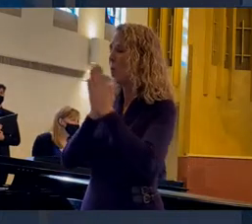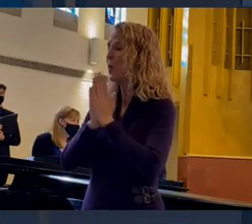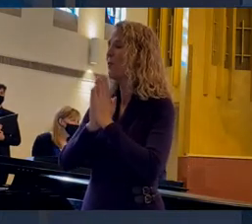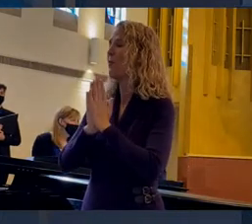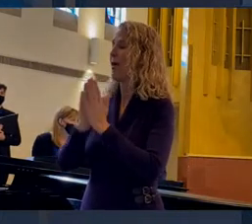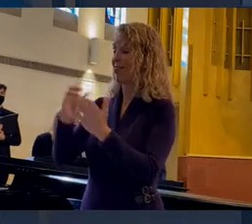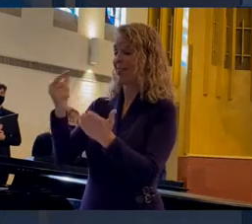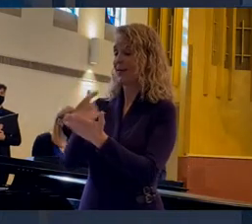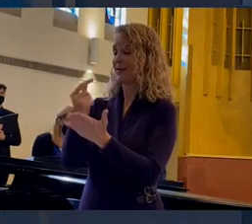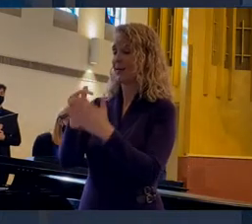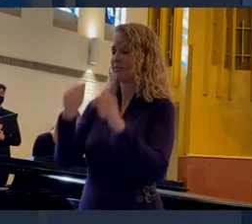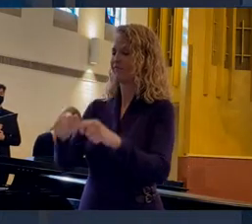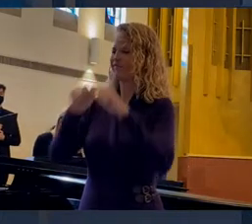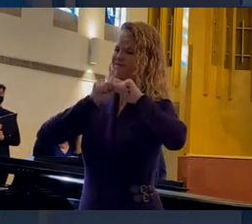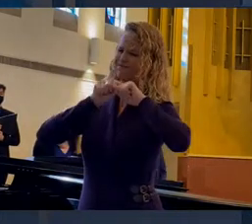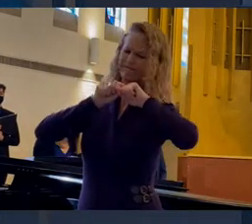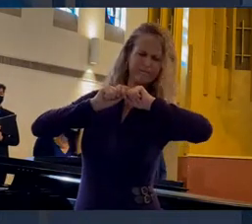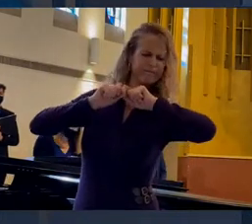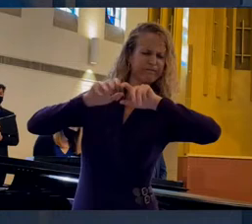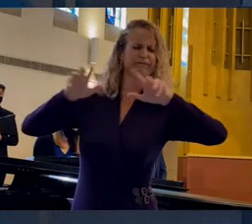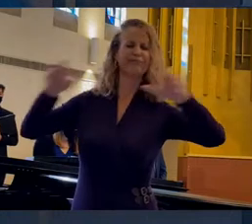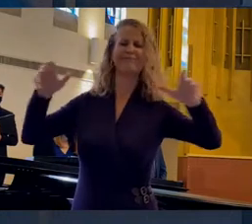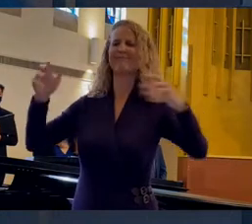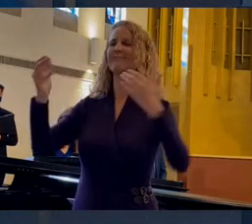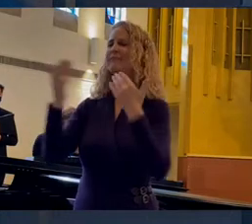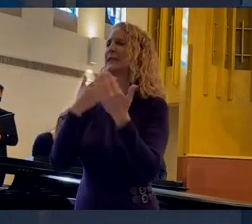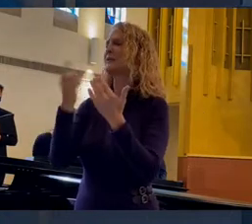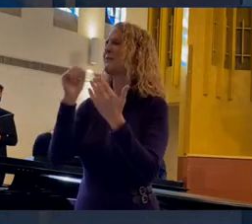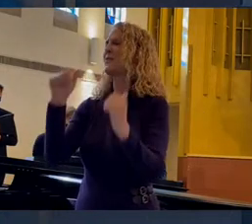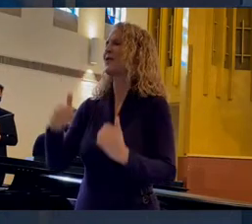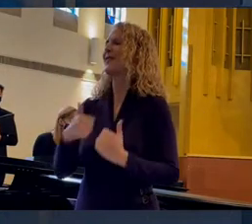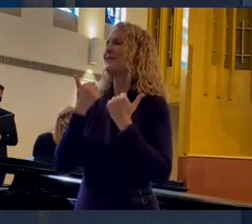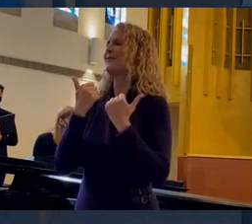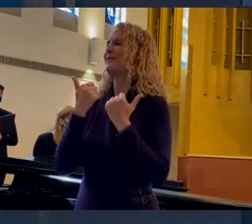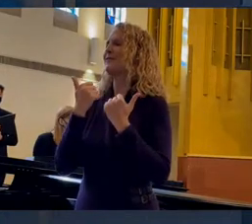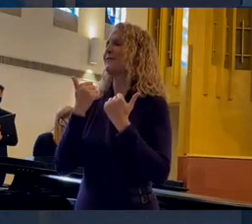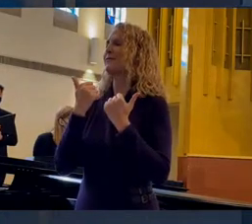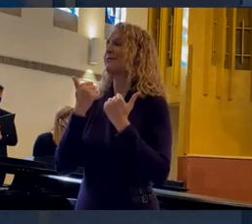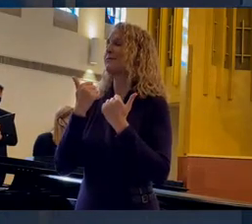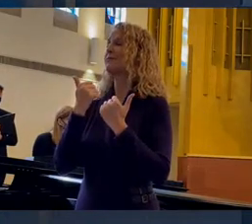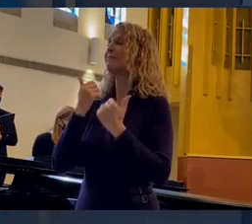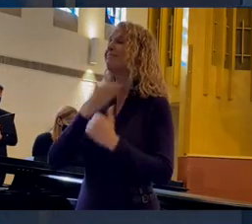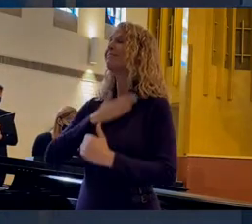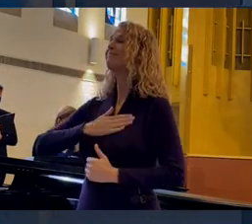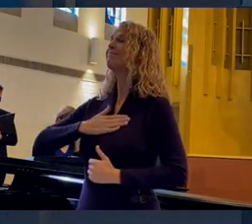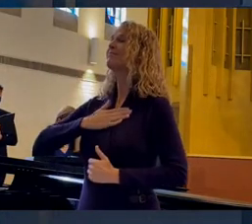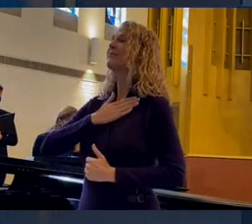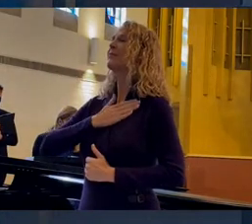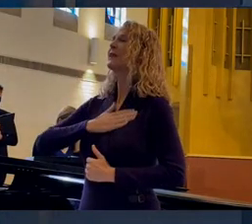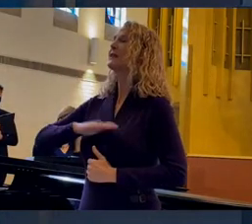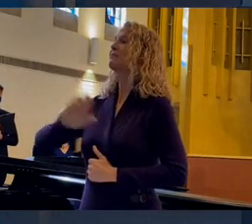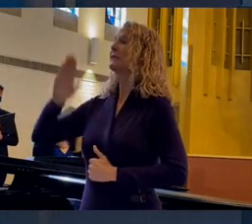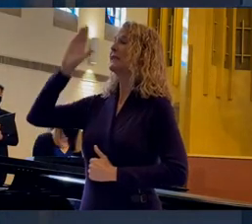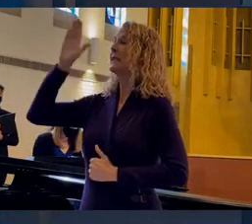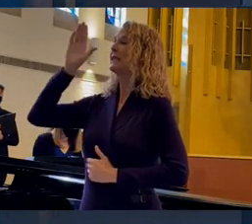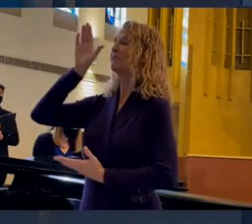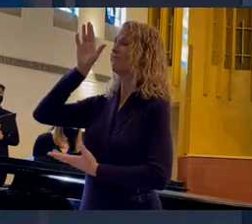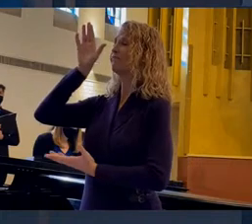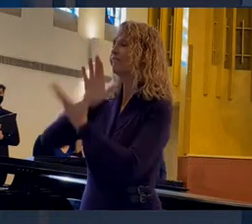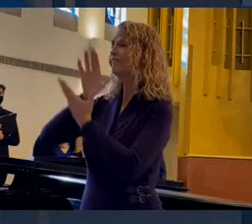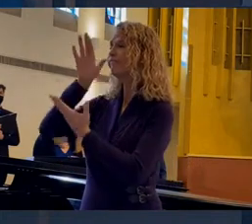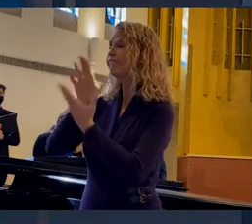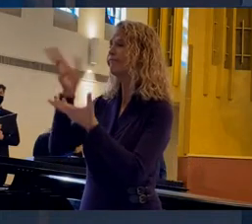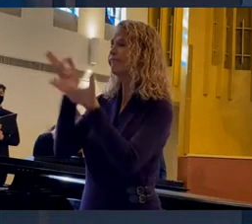to be proclaimed to people even at the ends of the earth. Grant us also by his intercession